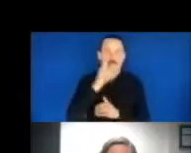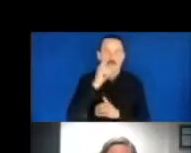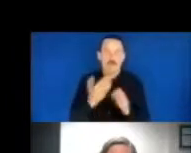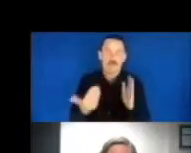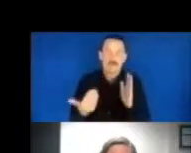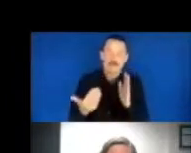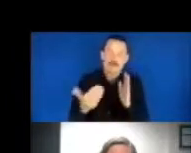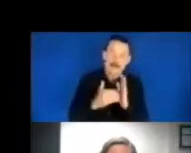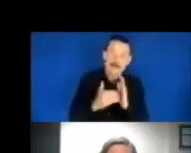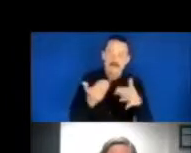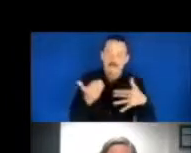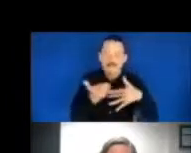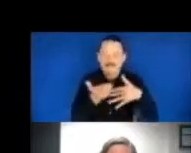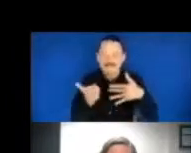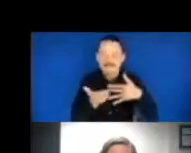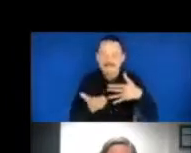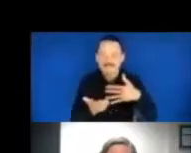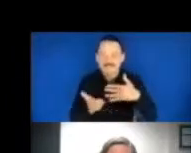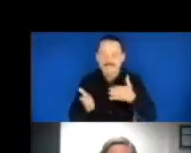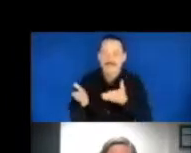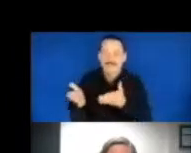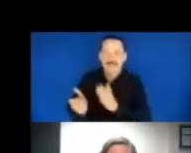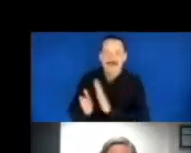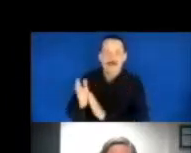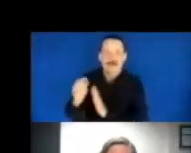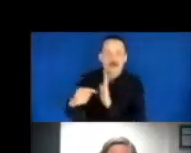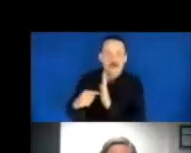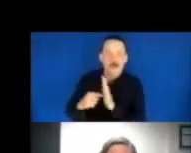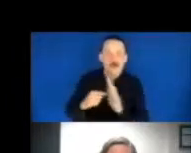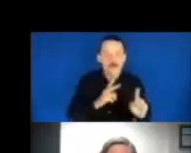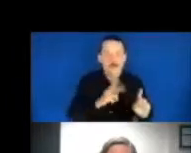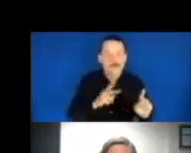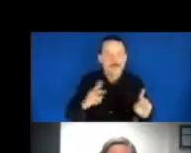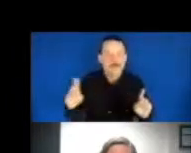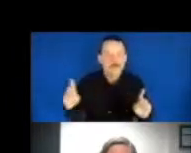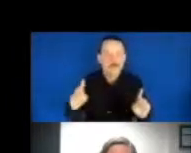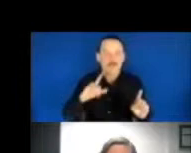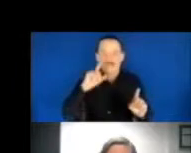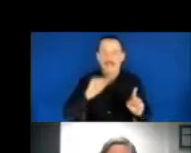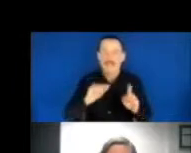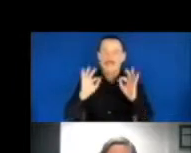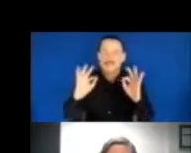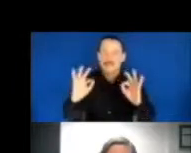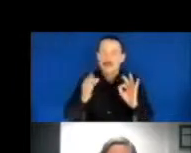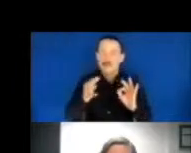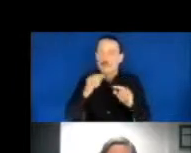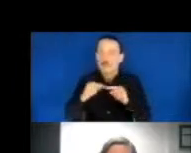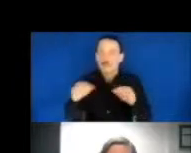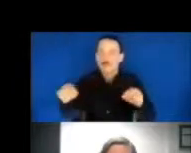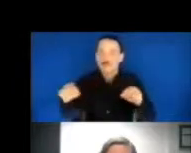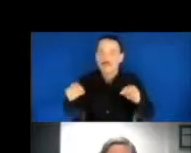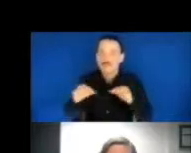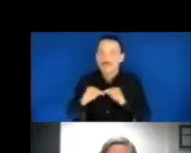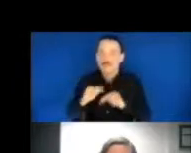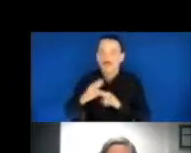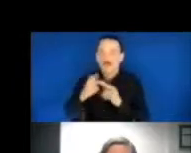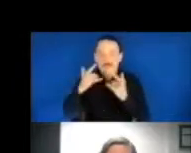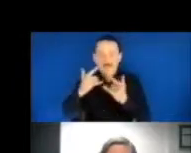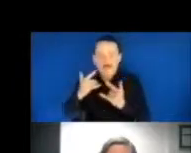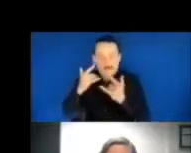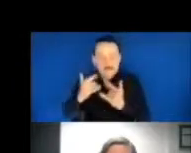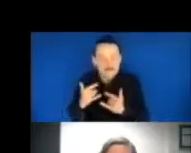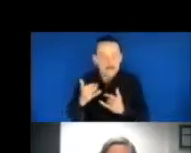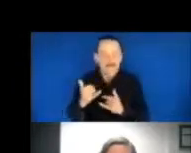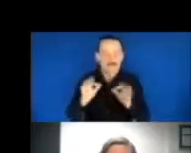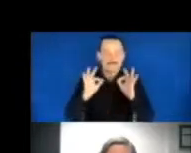exam venue, and you might require specialised seating or desks. And we also organise assistive technology or